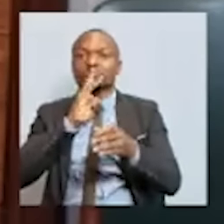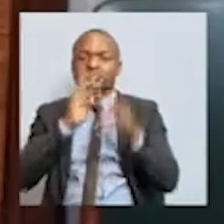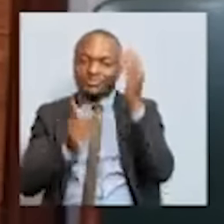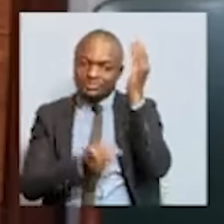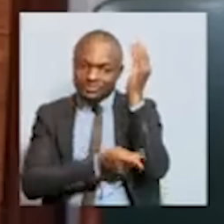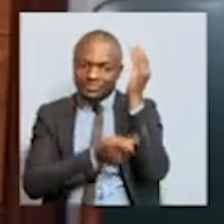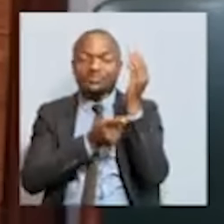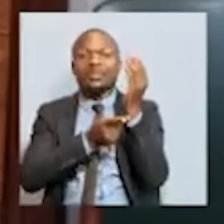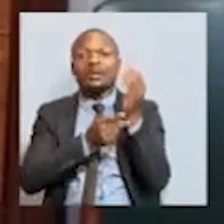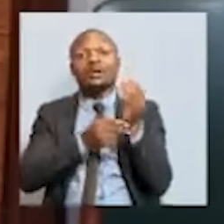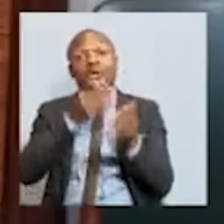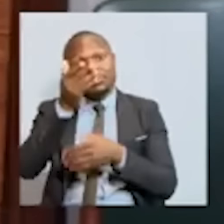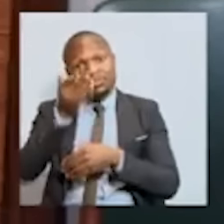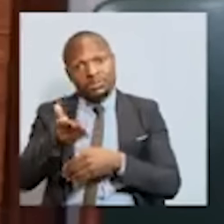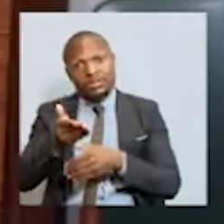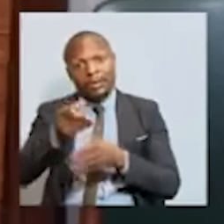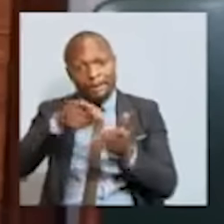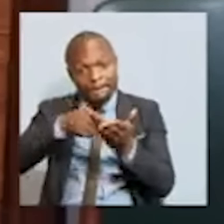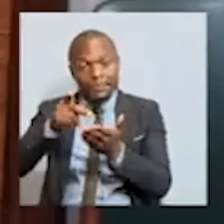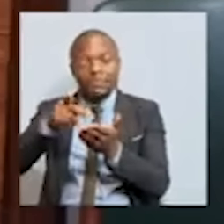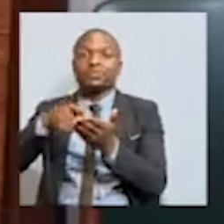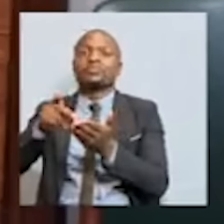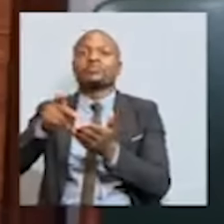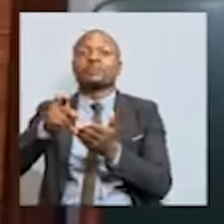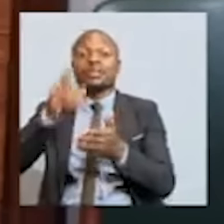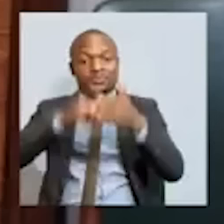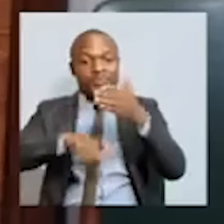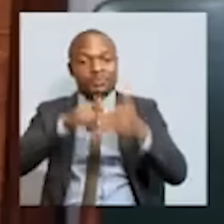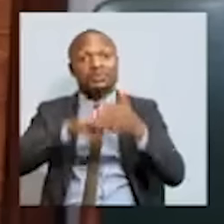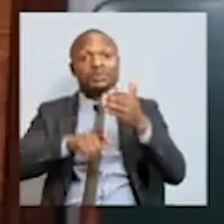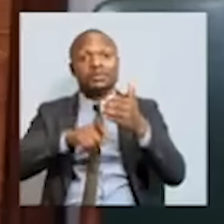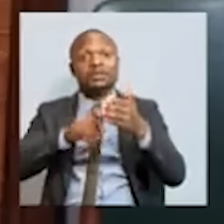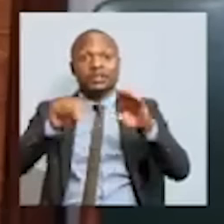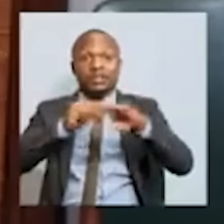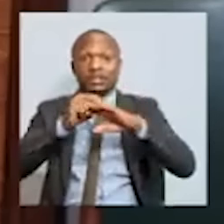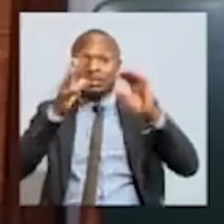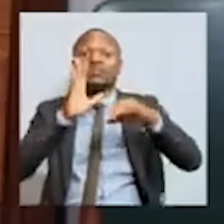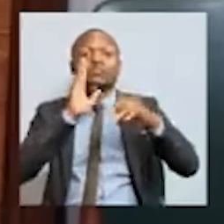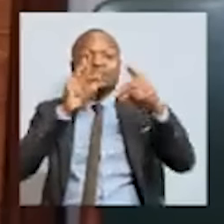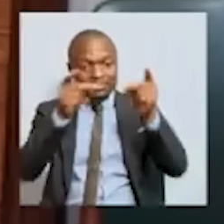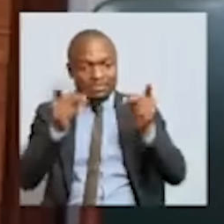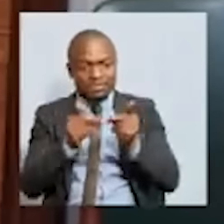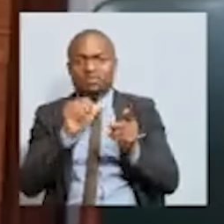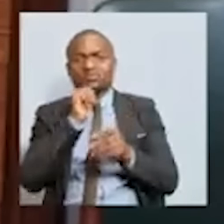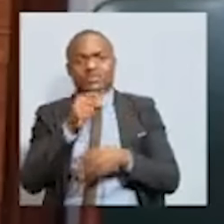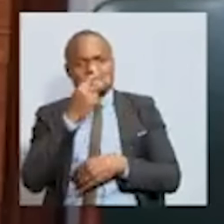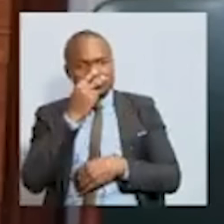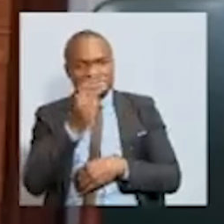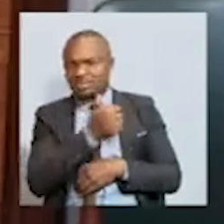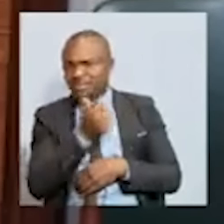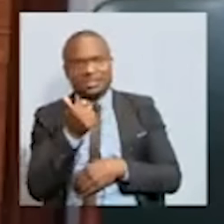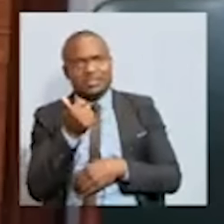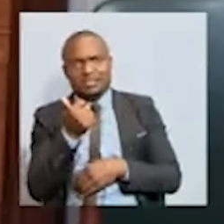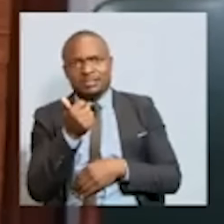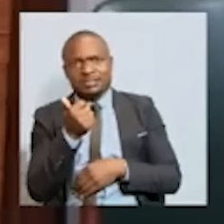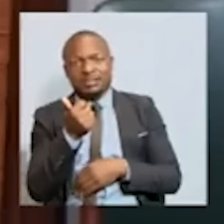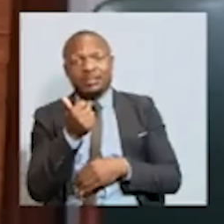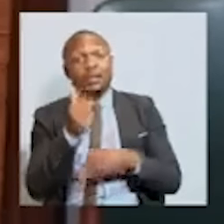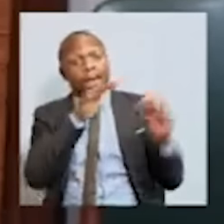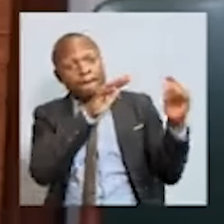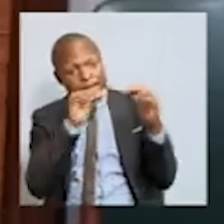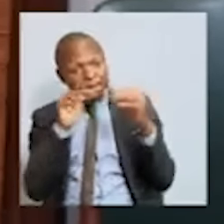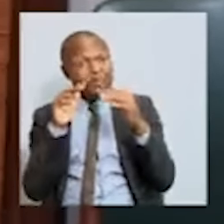was clearing his bill at the National Assembly bar. He added that he did not witness any confrontation between